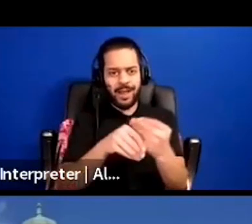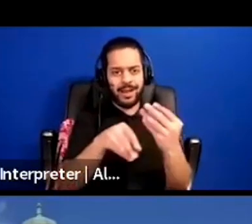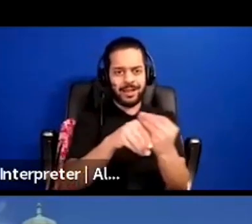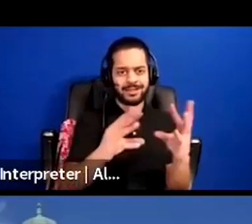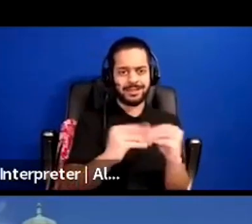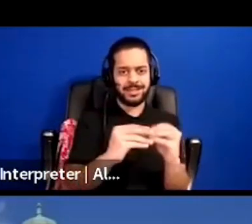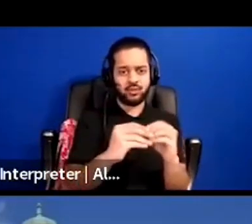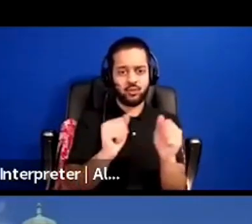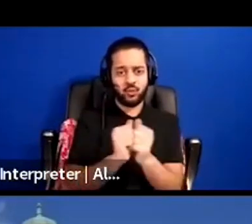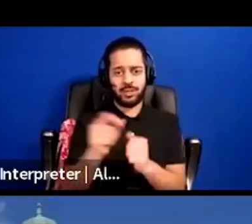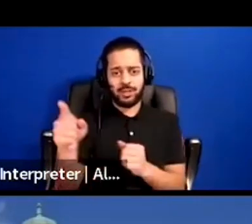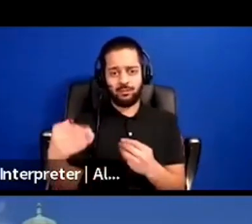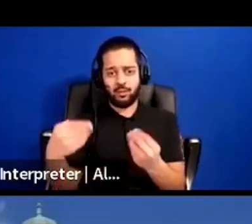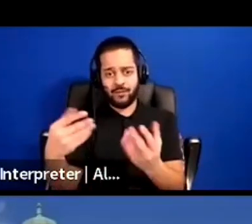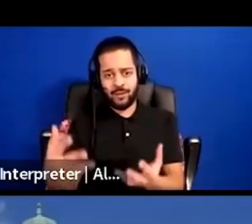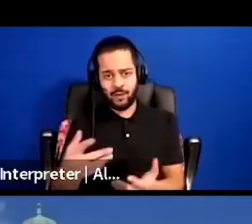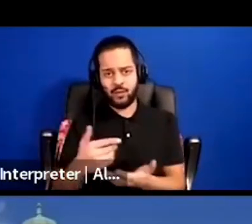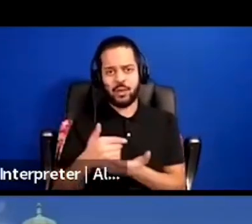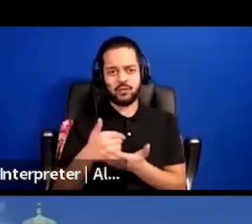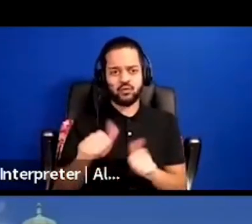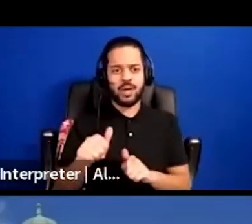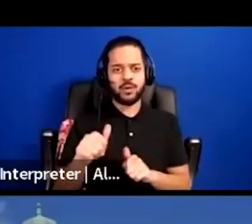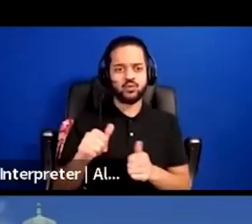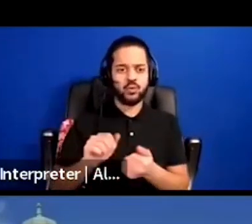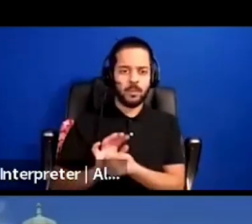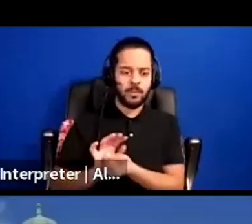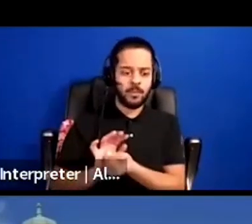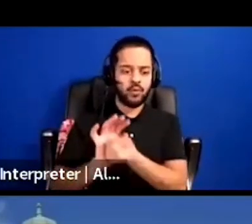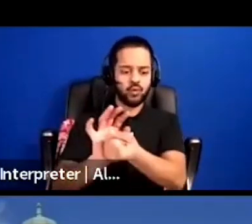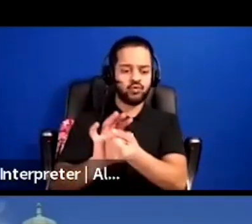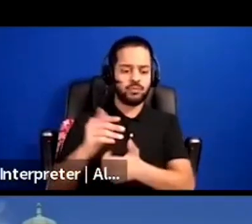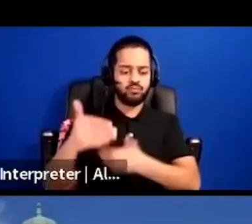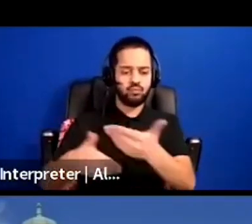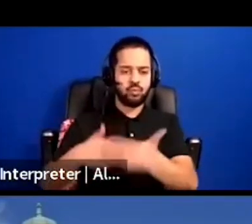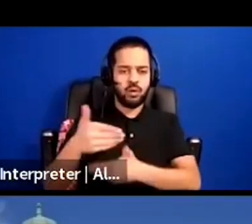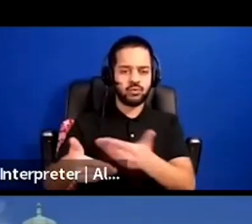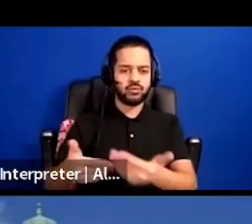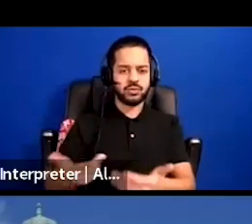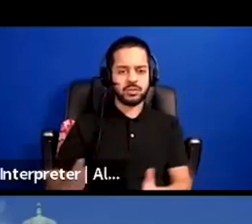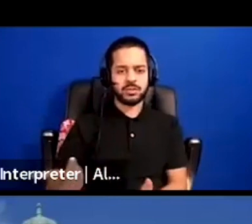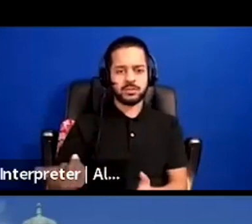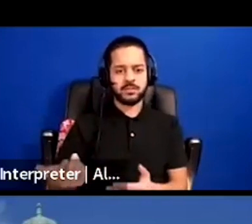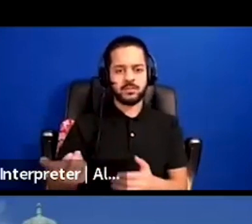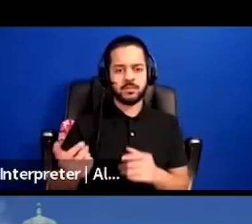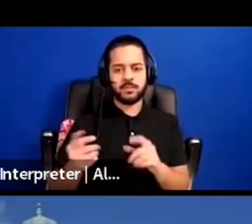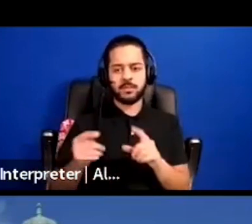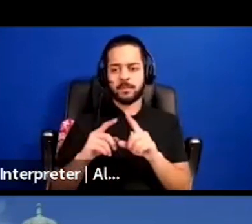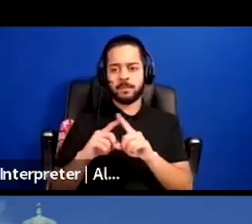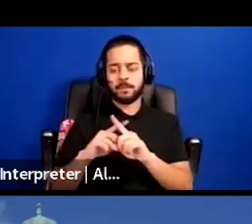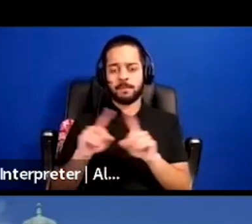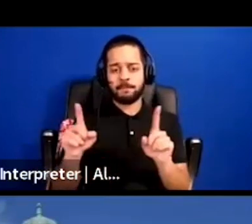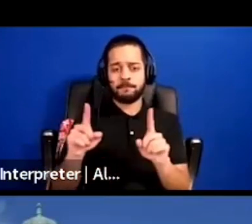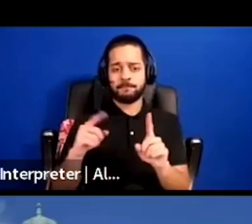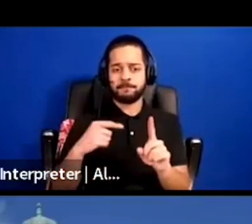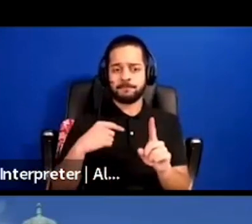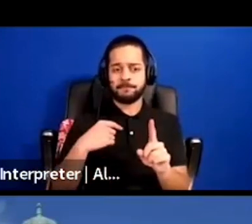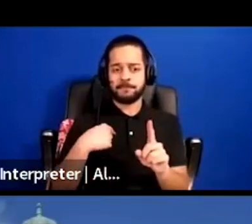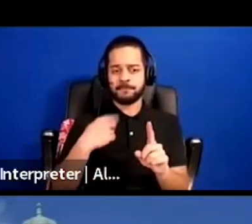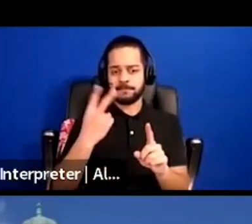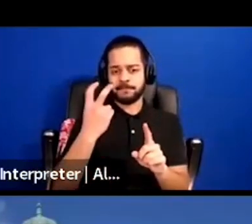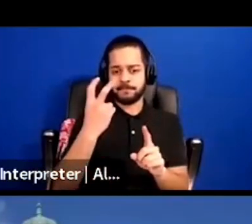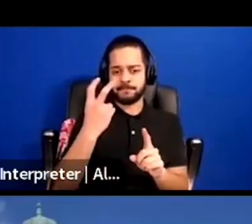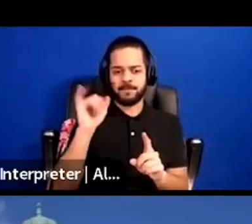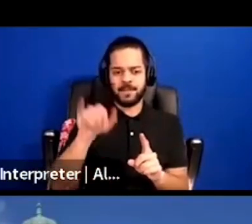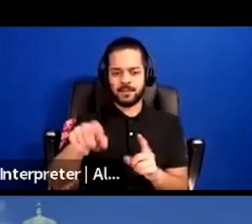provider to push her progress, to accelerate that progress. But I think that that's not what happens. I think